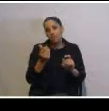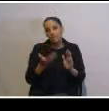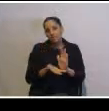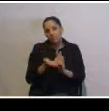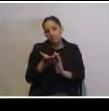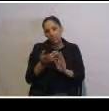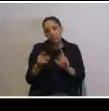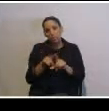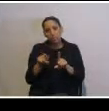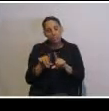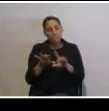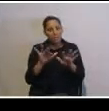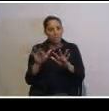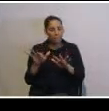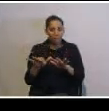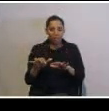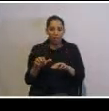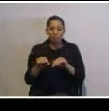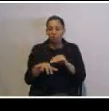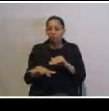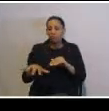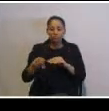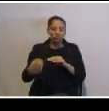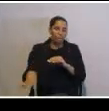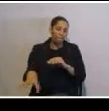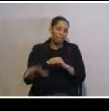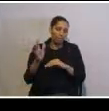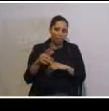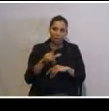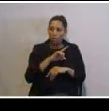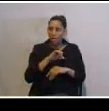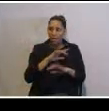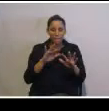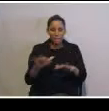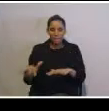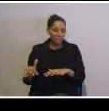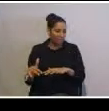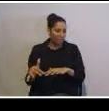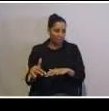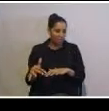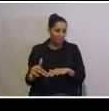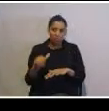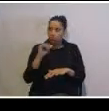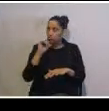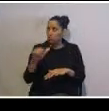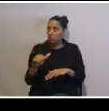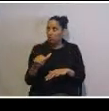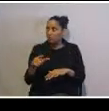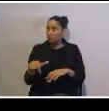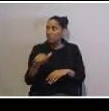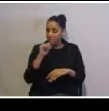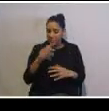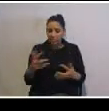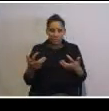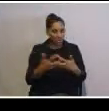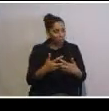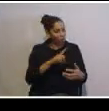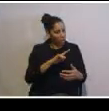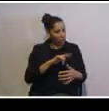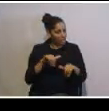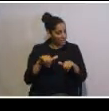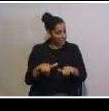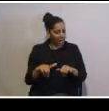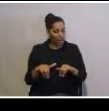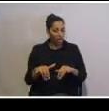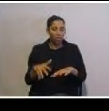drop people from the grid. But we know in South Africa, people don't want to drop from the grid even though they can't pay. They want to stay in the grid, which